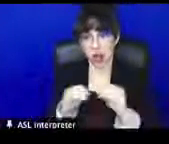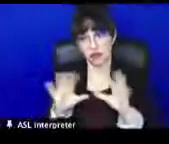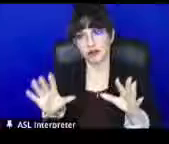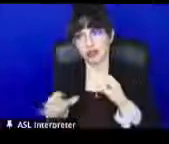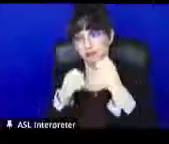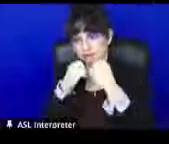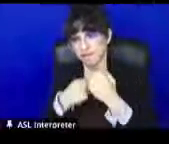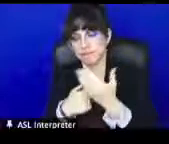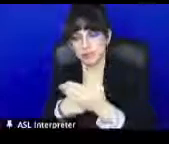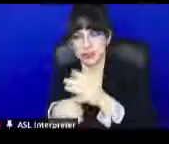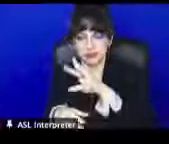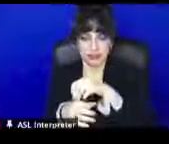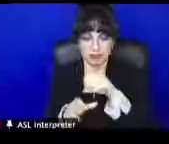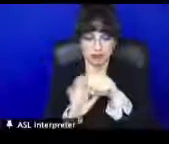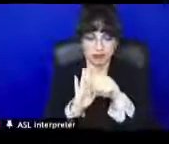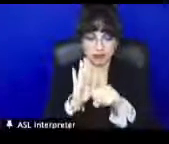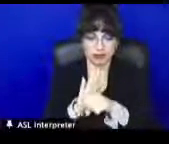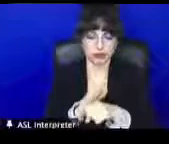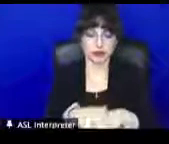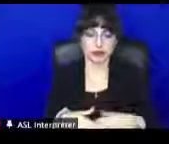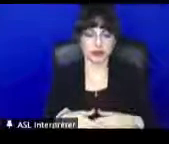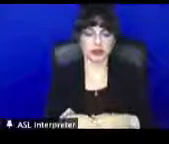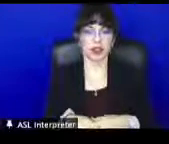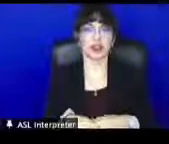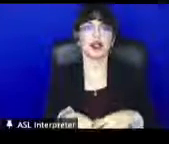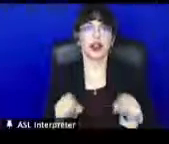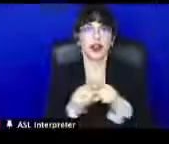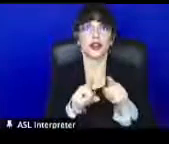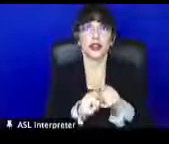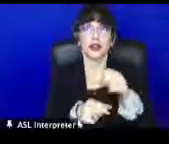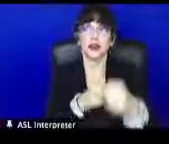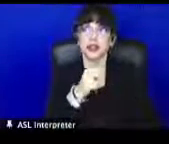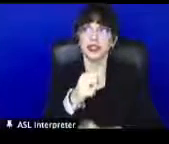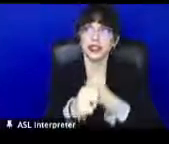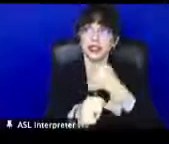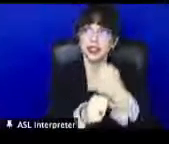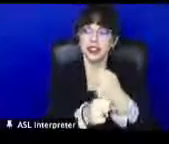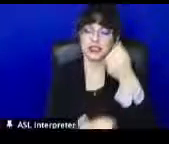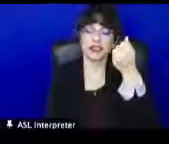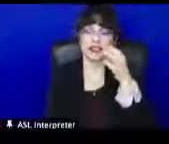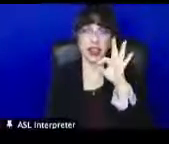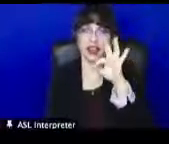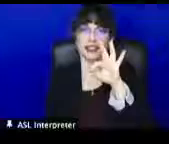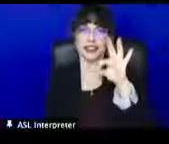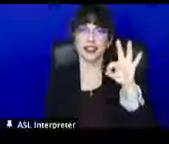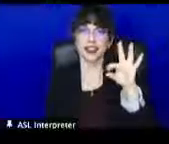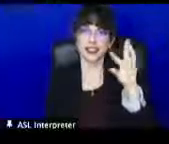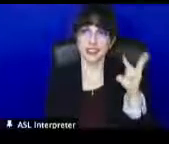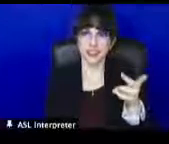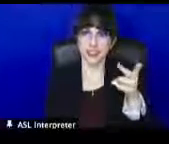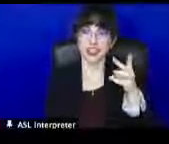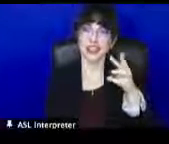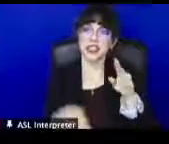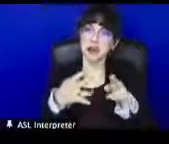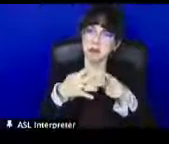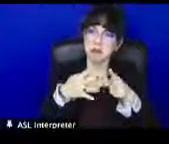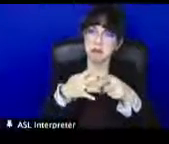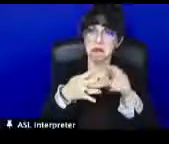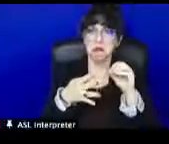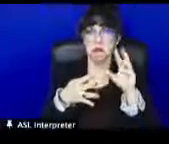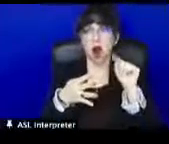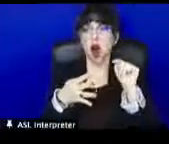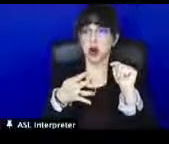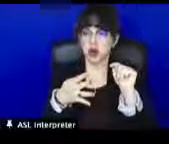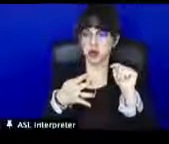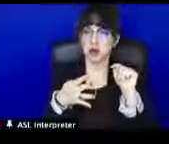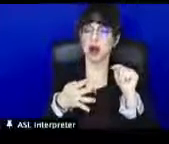voting, let's see, 1996, in mid-October of 1996, my wife